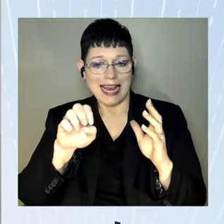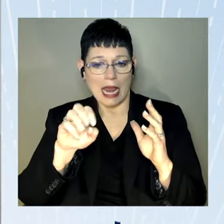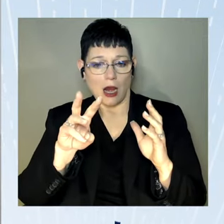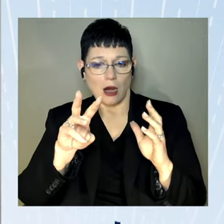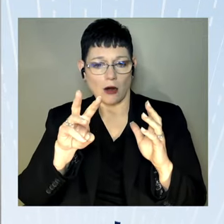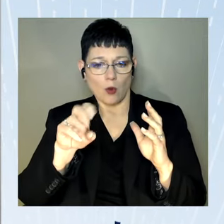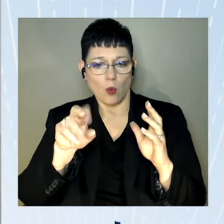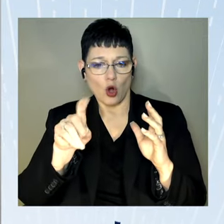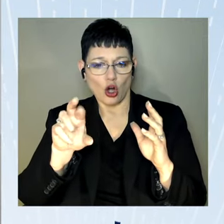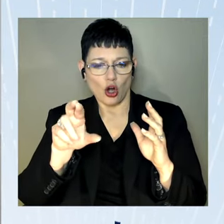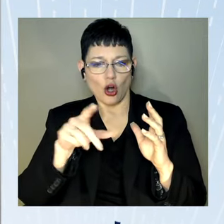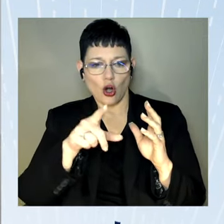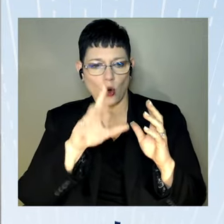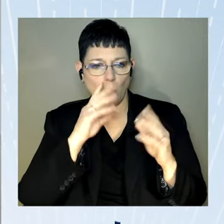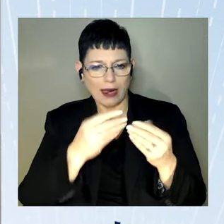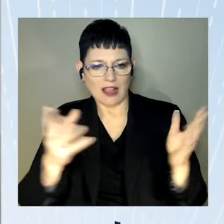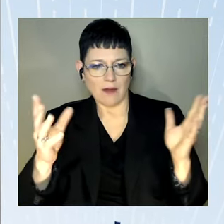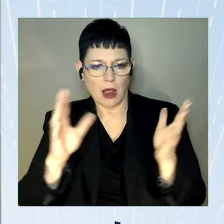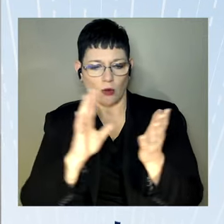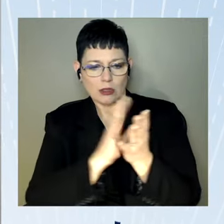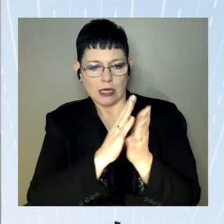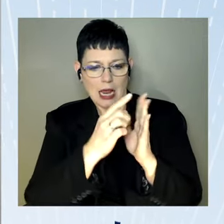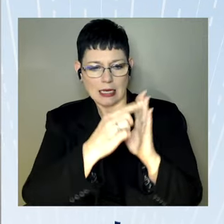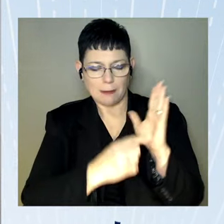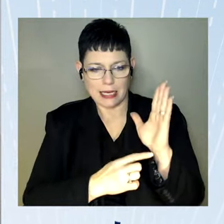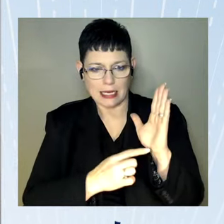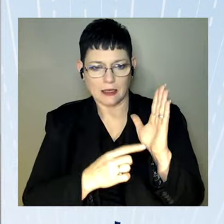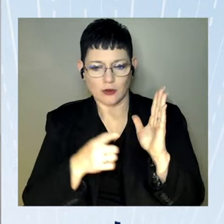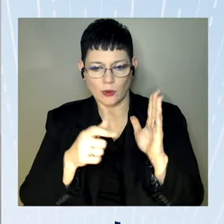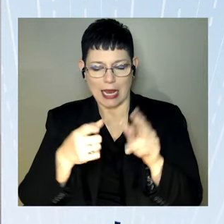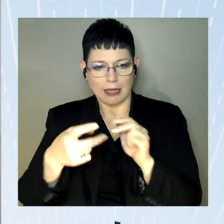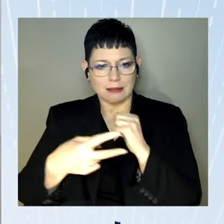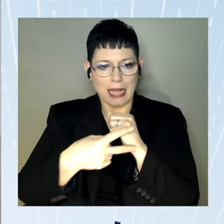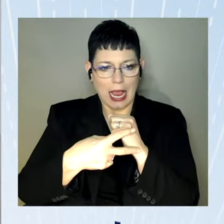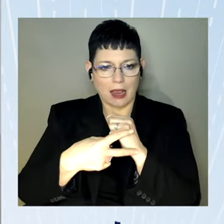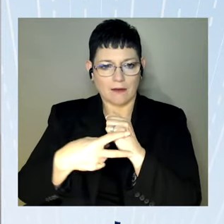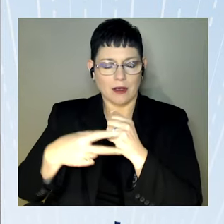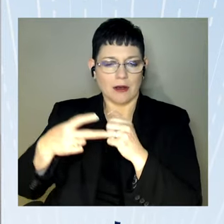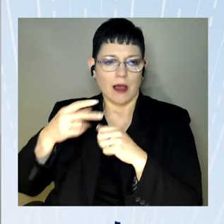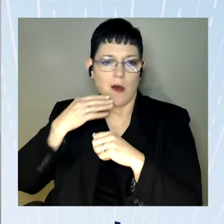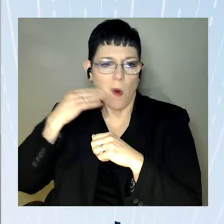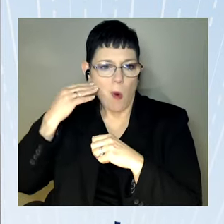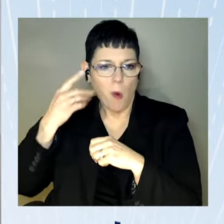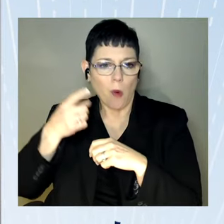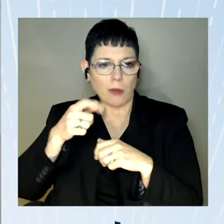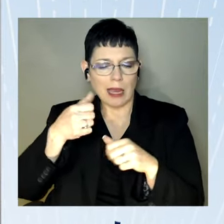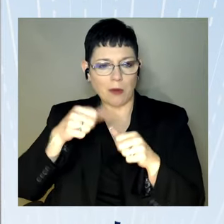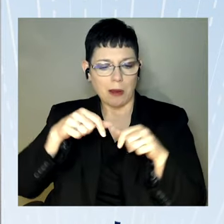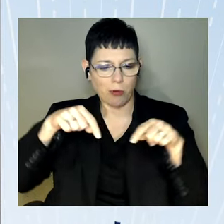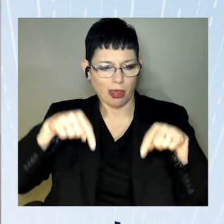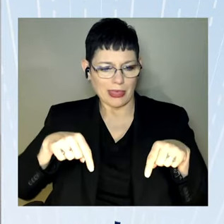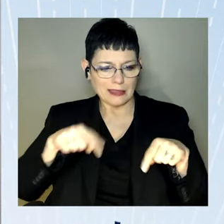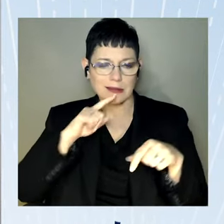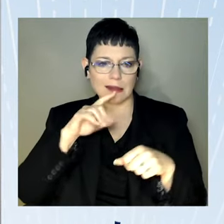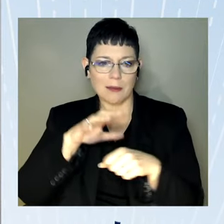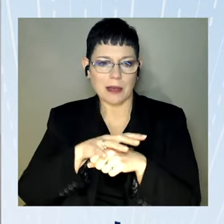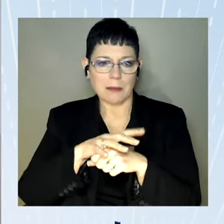copy of this year's proclamation so you can remember your time with us, and hopefully you can remember this president's commitment to